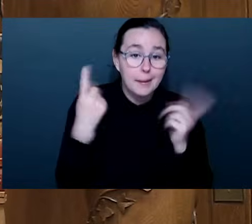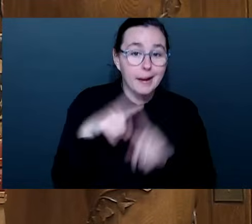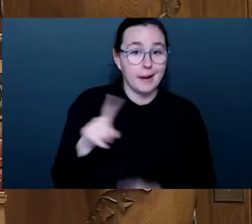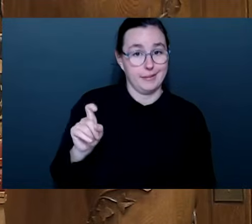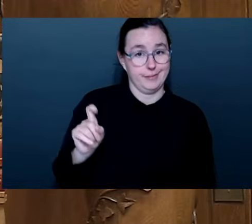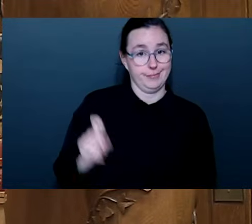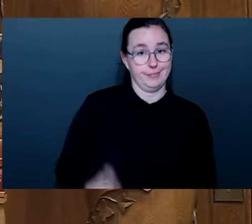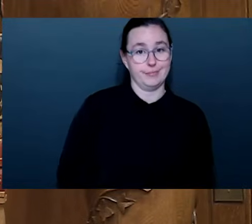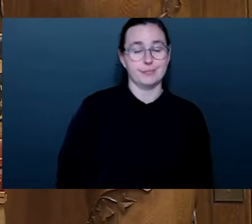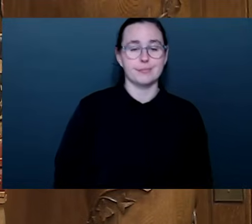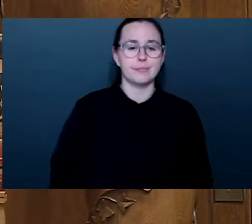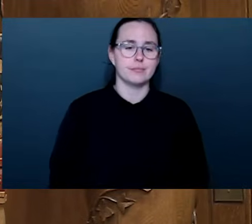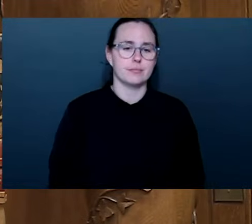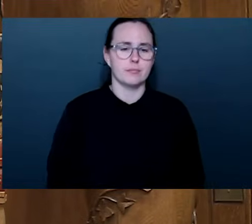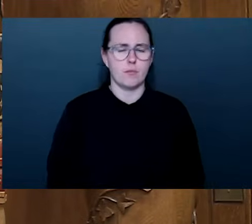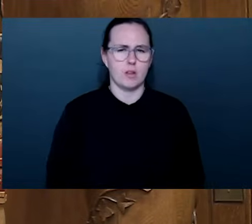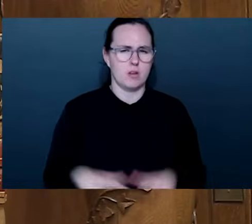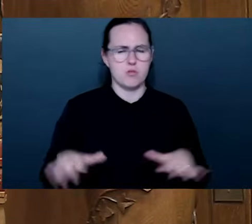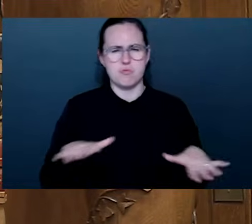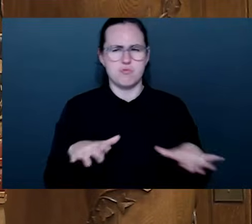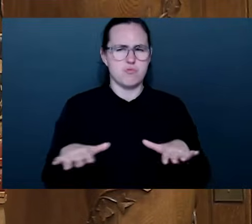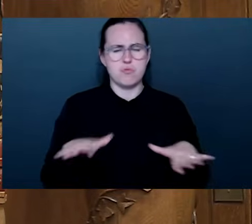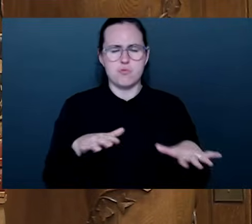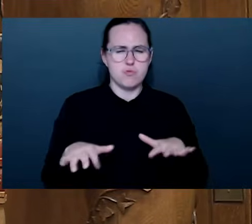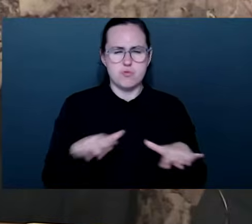Minister of Finance.